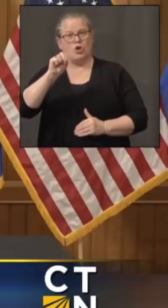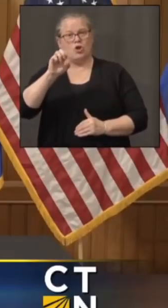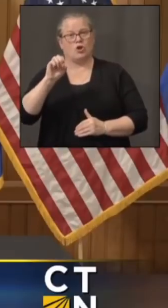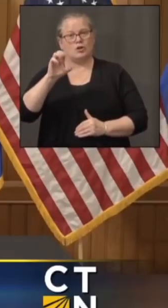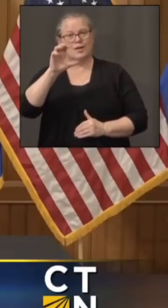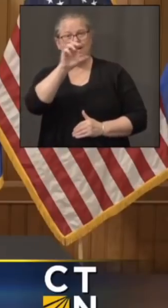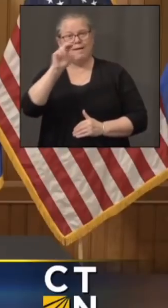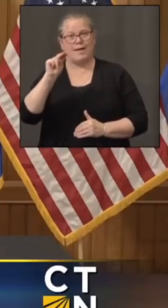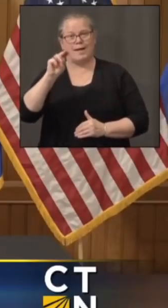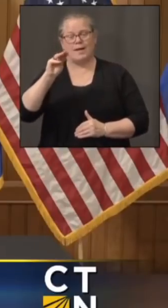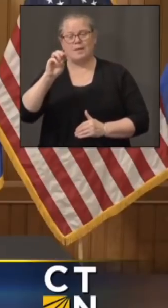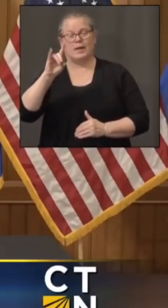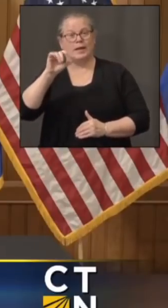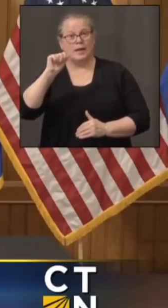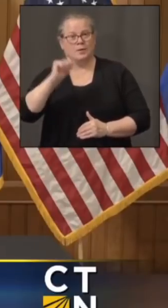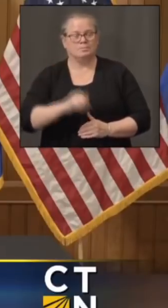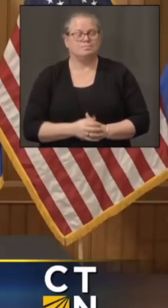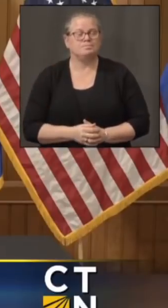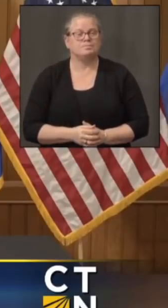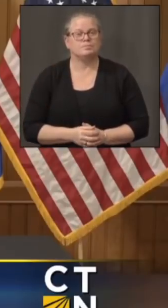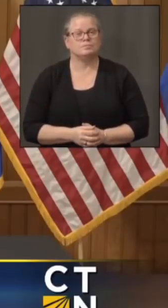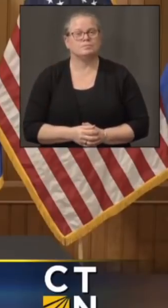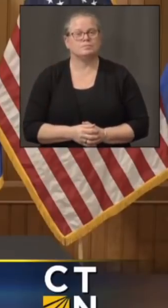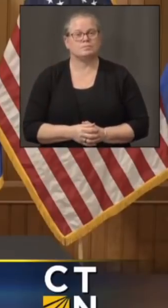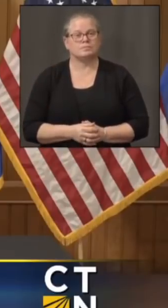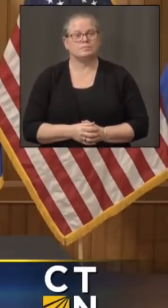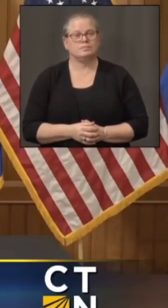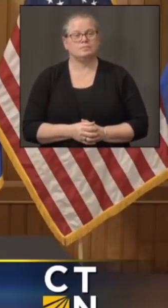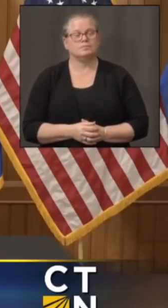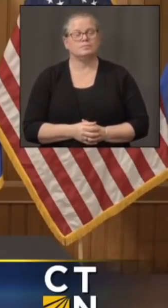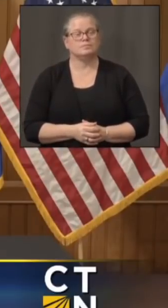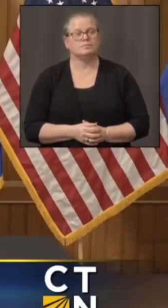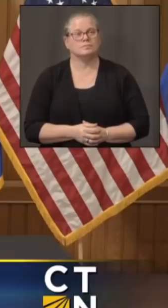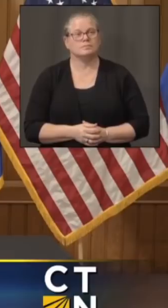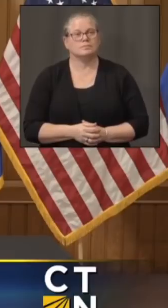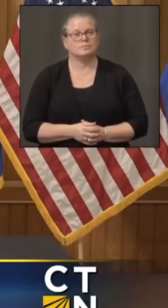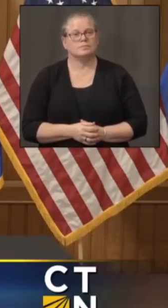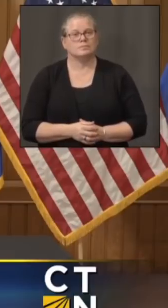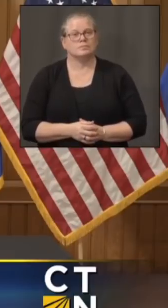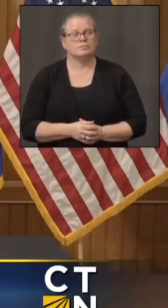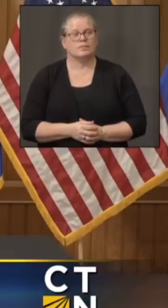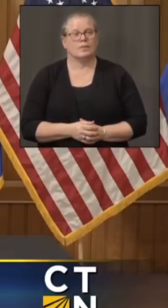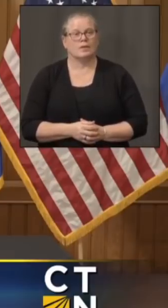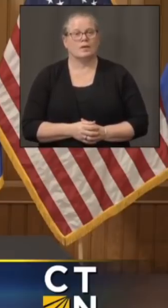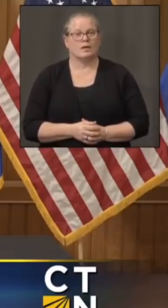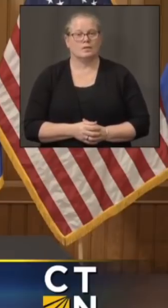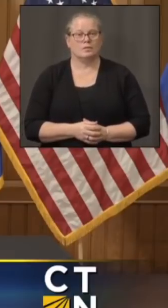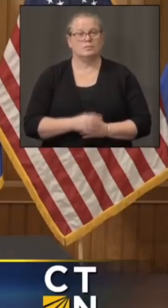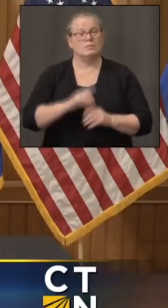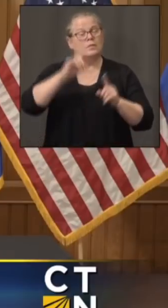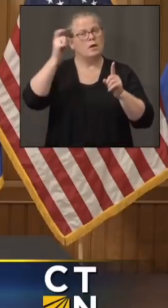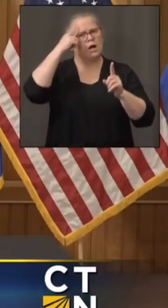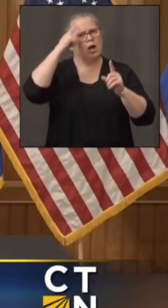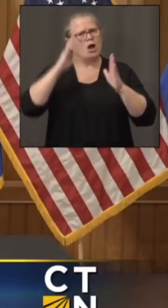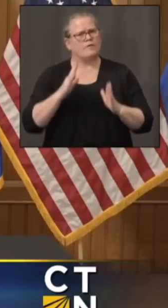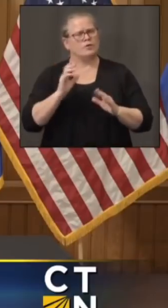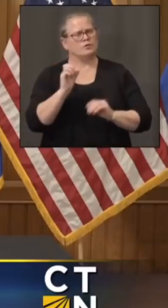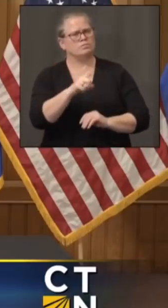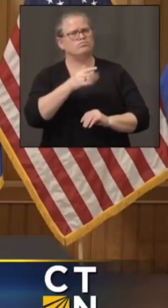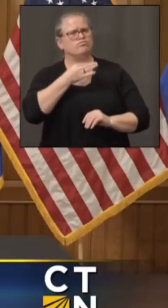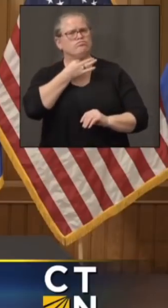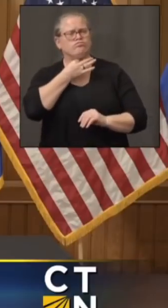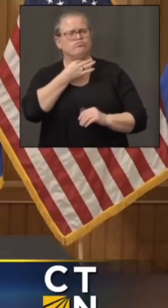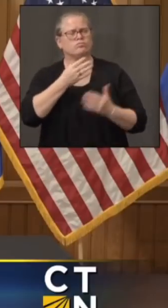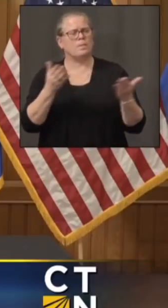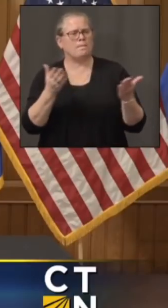Thanks, Max. Hi, Governor. Could you talk to a little bit about what it would take for